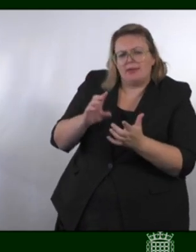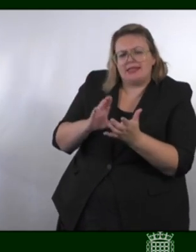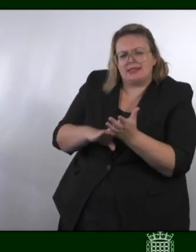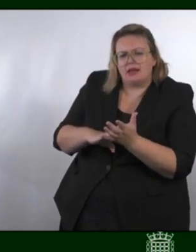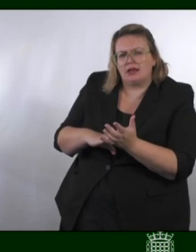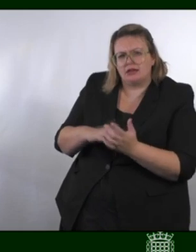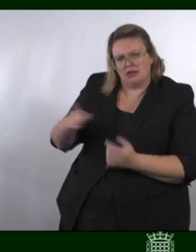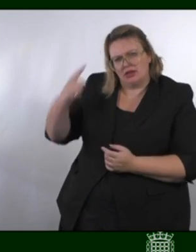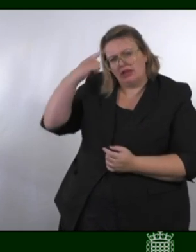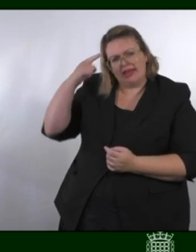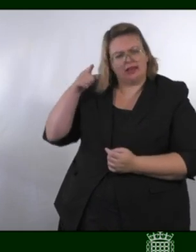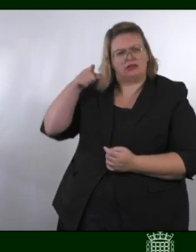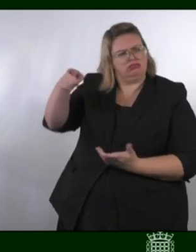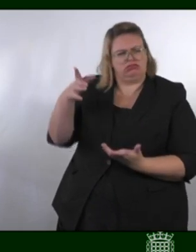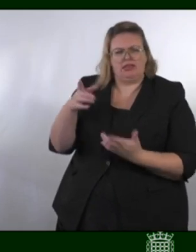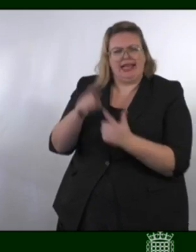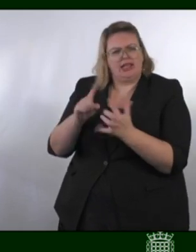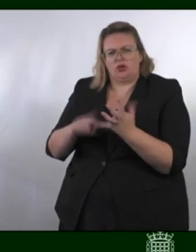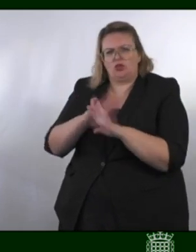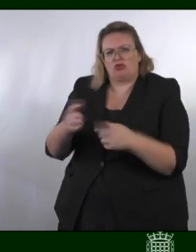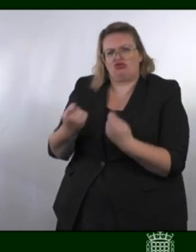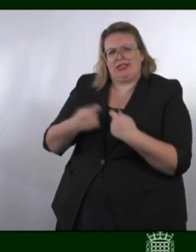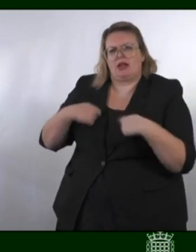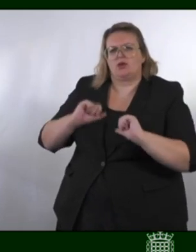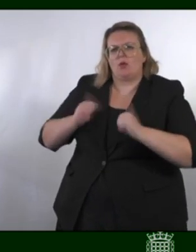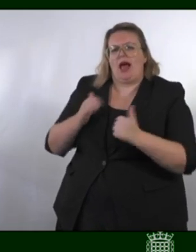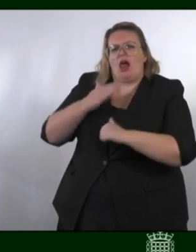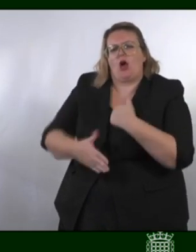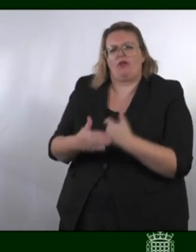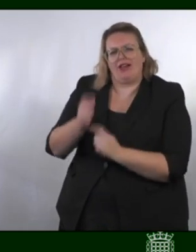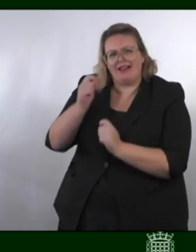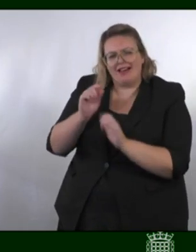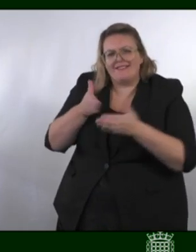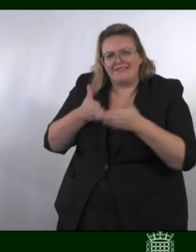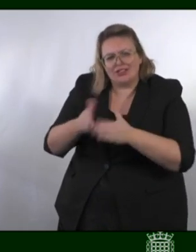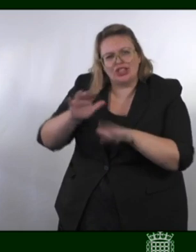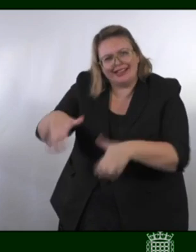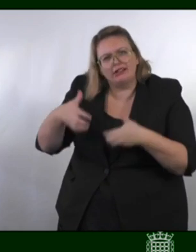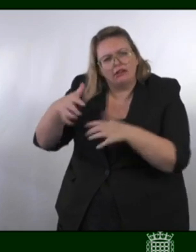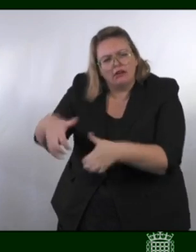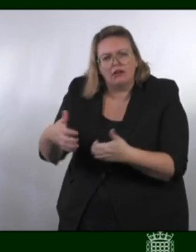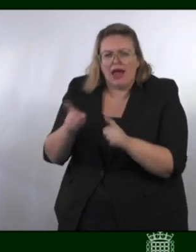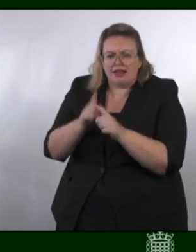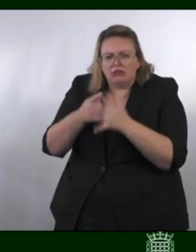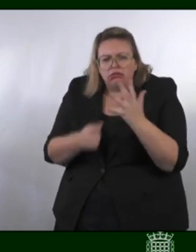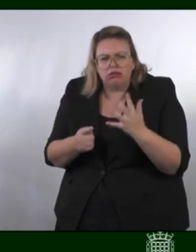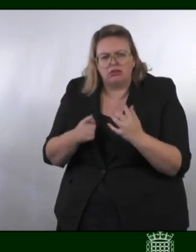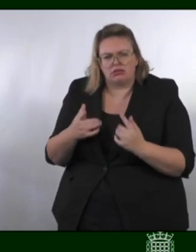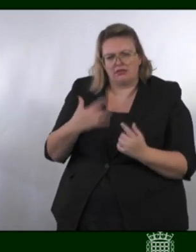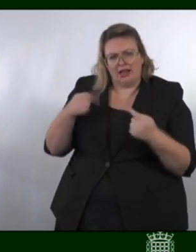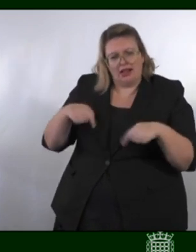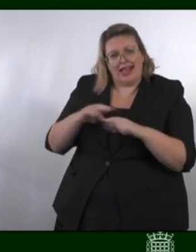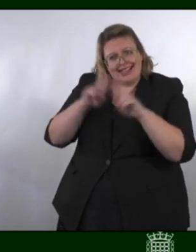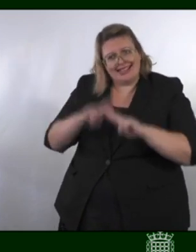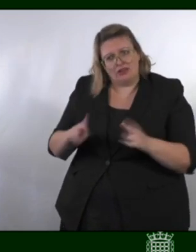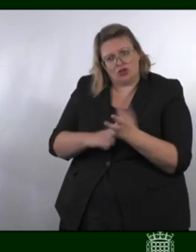independent state, they are not acting in good faith to deliver a free trade agreement, and in international law, the UK is therefore entitled to leave the